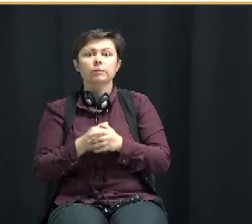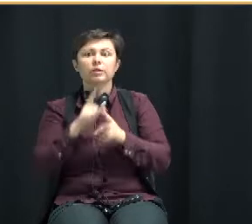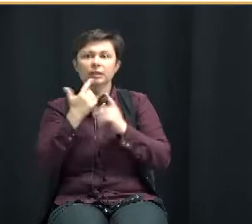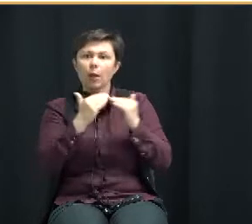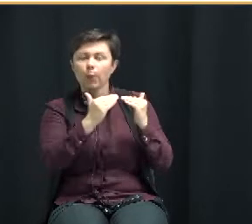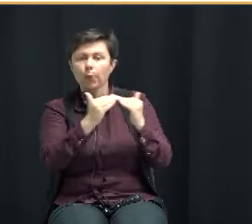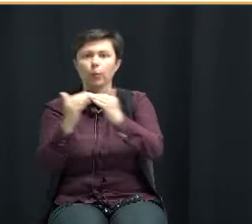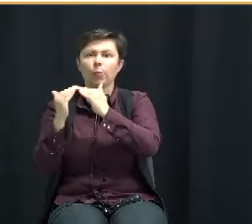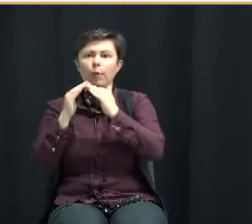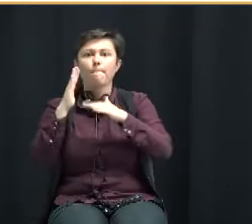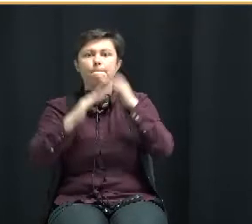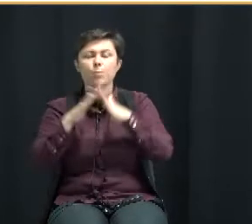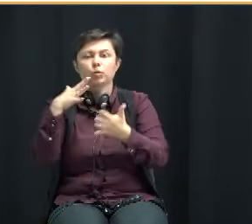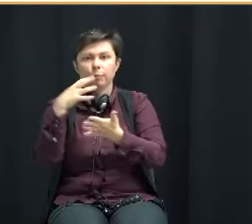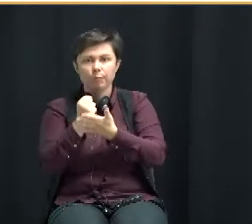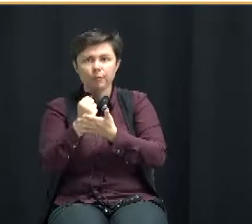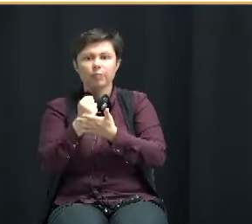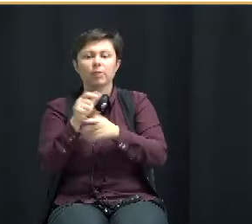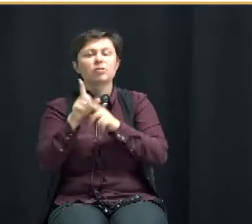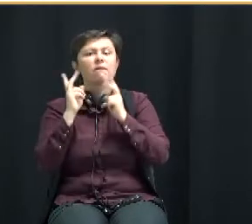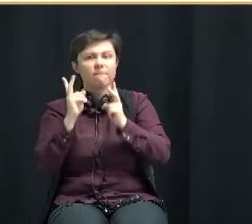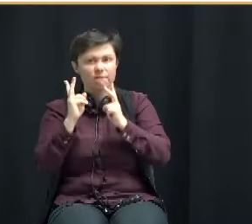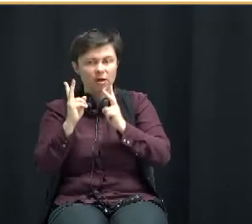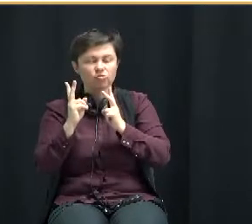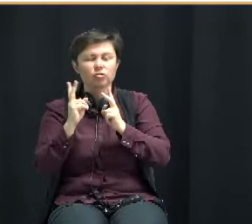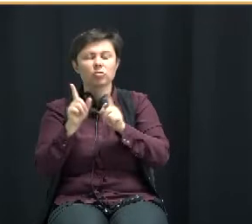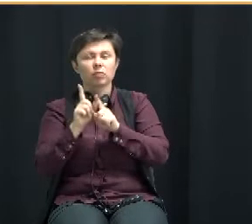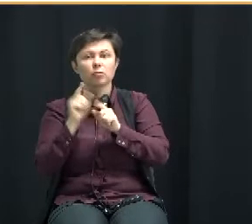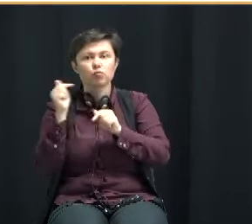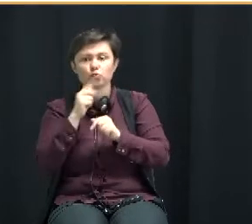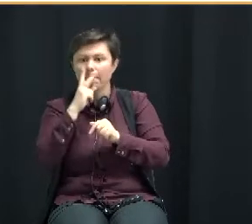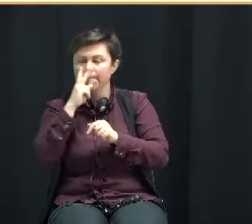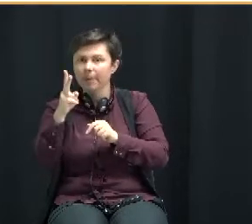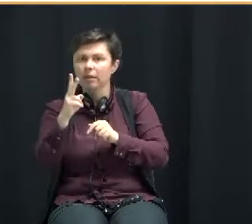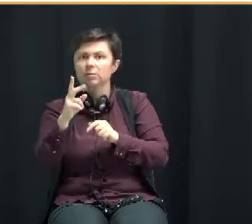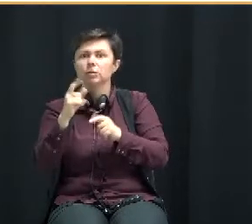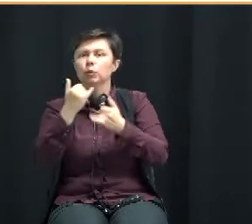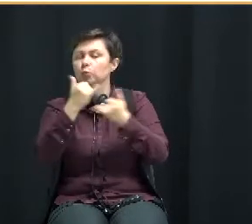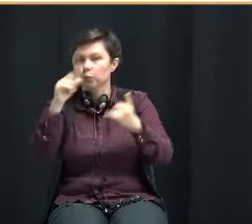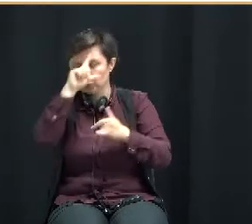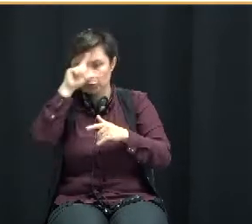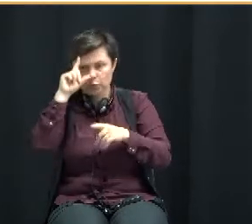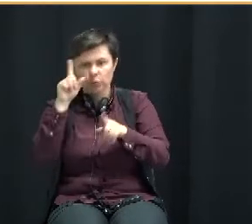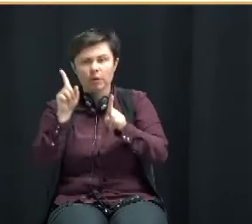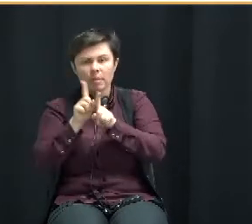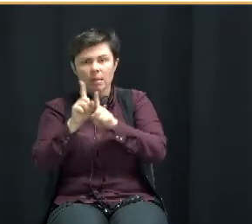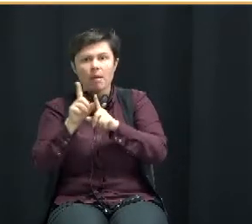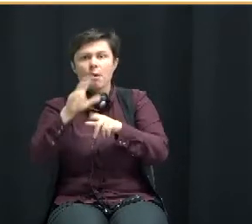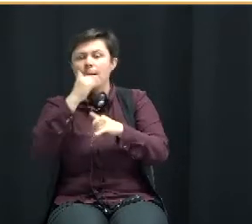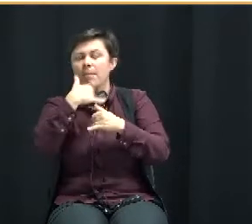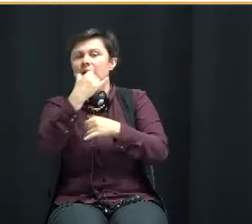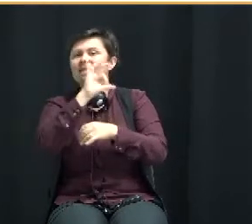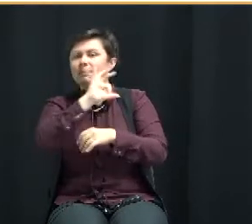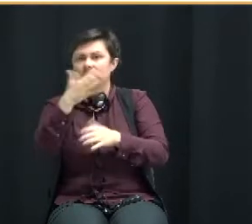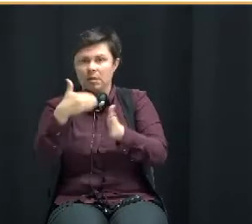Ujednolicona konstrukcja prawna jest bardzo istotna, która będzie brała pod uwagę ludzi wszystkich, także tych z potrzebami